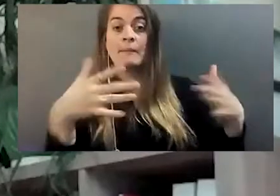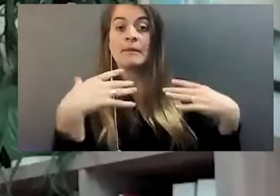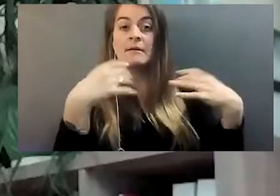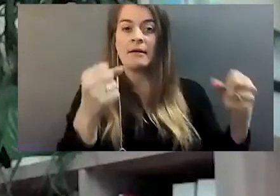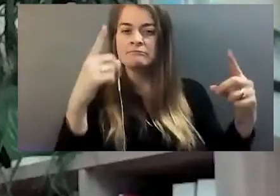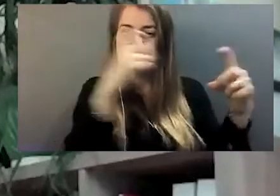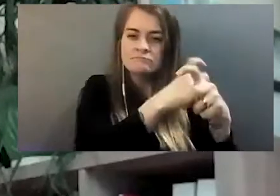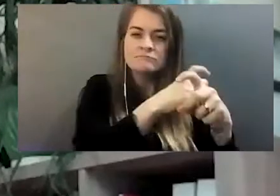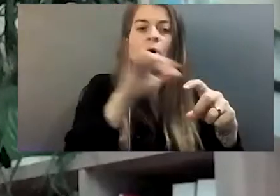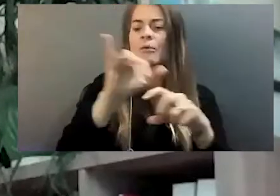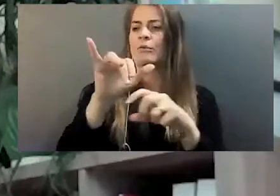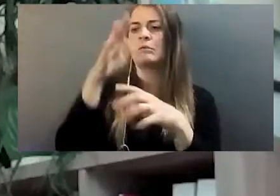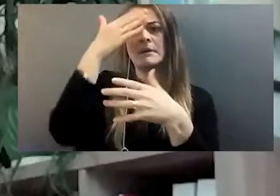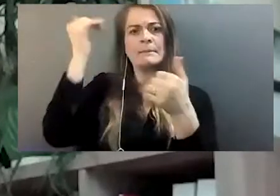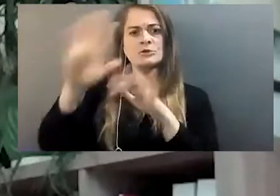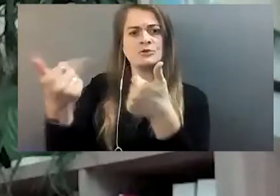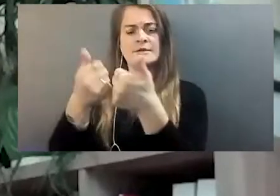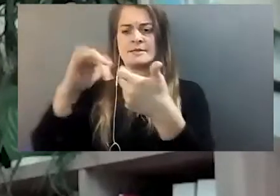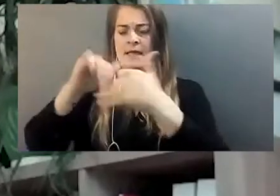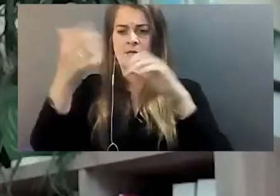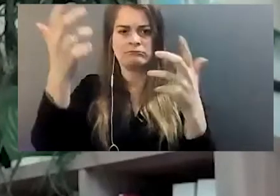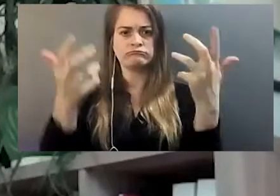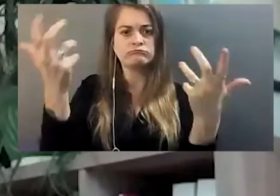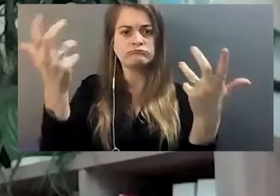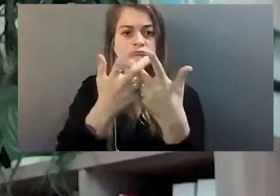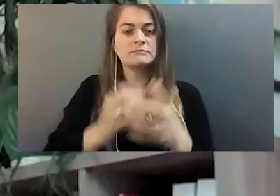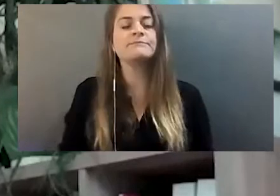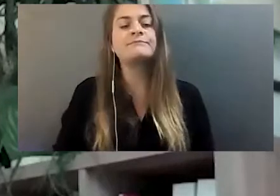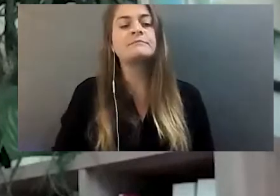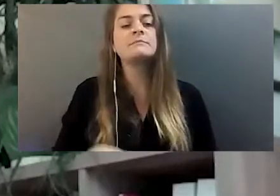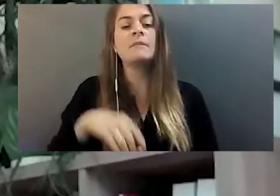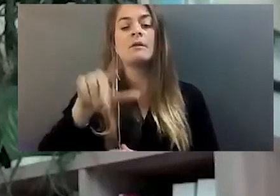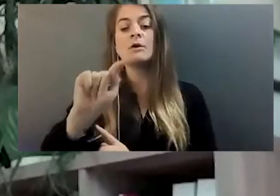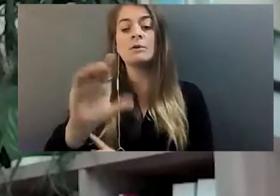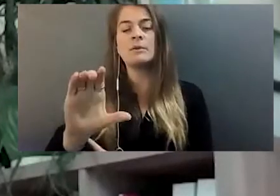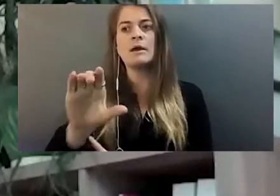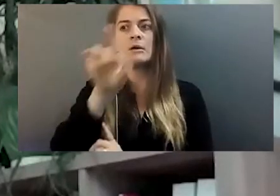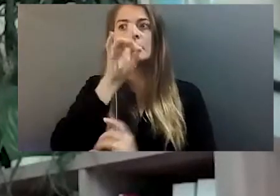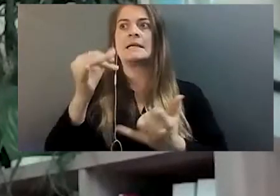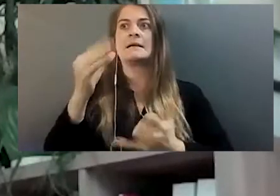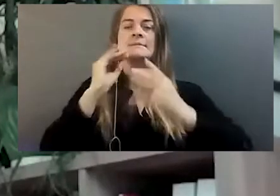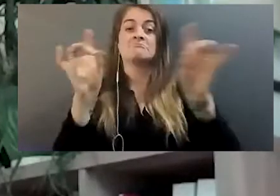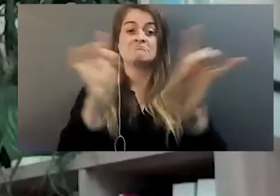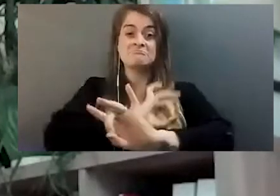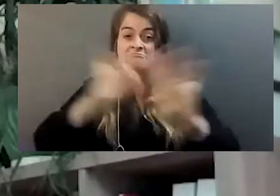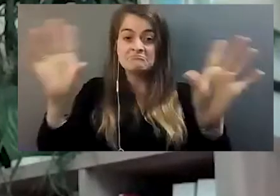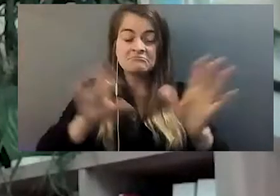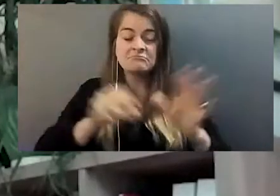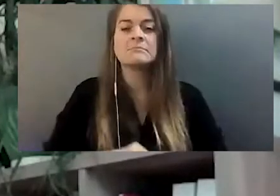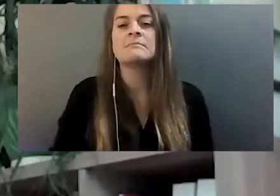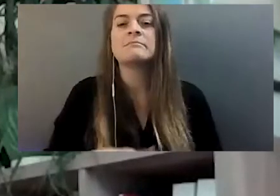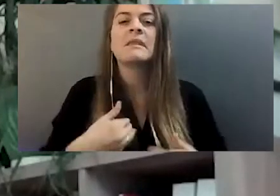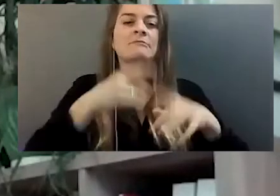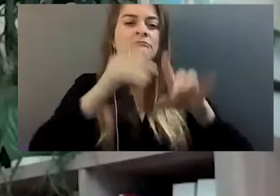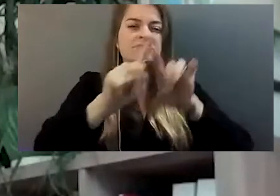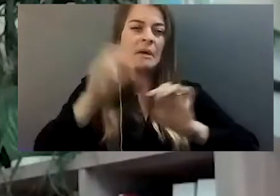the challenges presented by dementia. Long-term care is experiencing a crisis, and there are many differing opinions